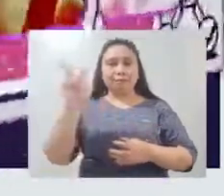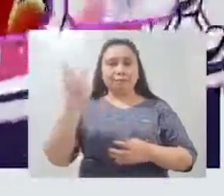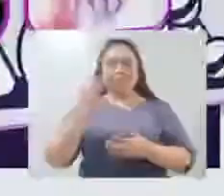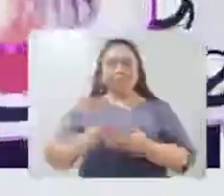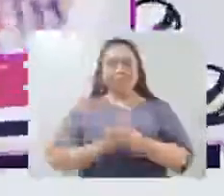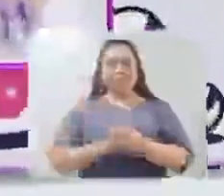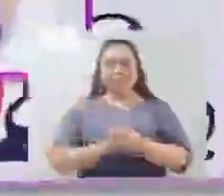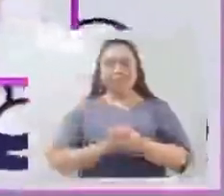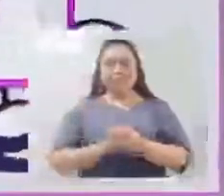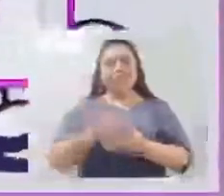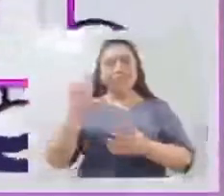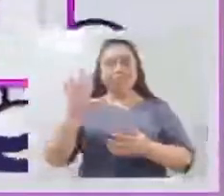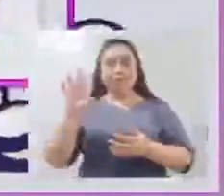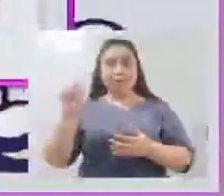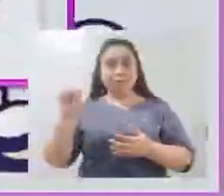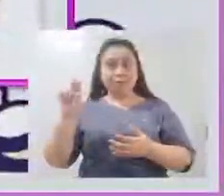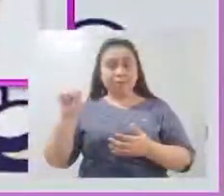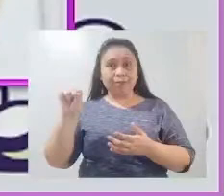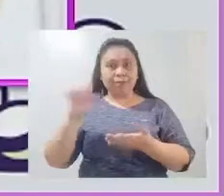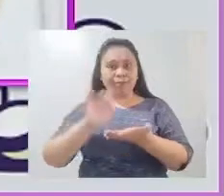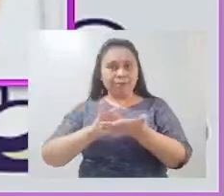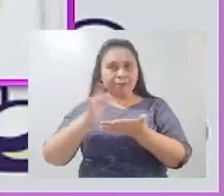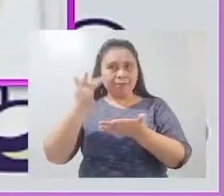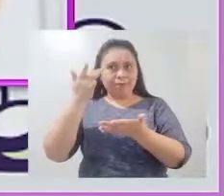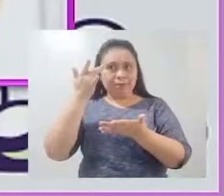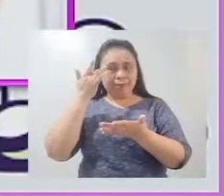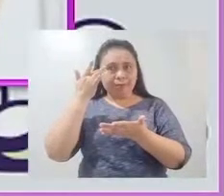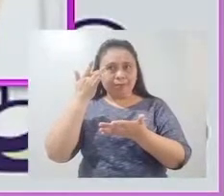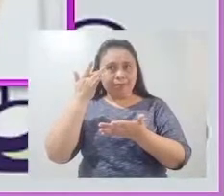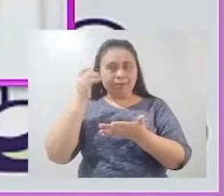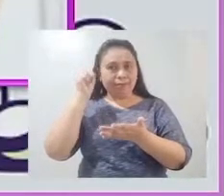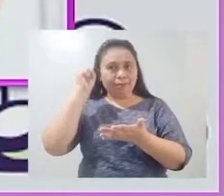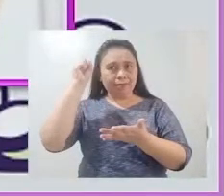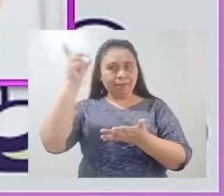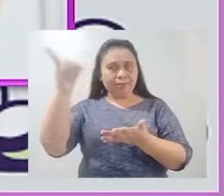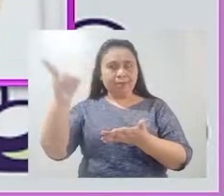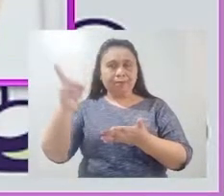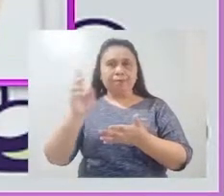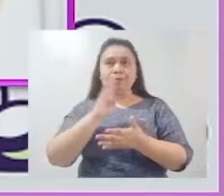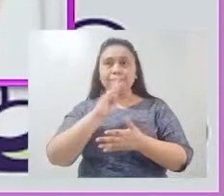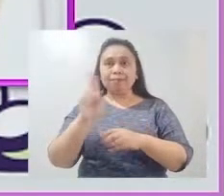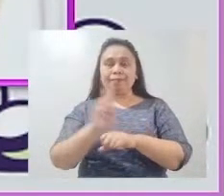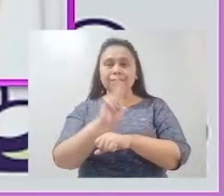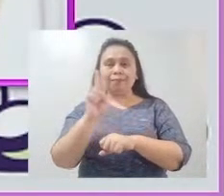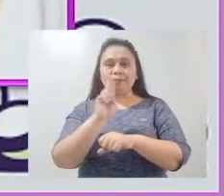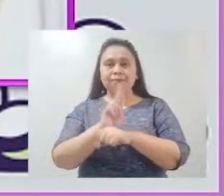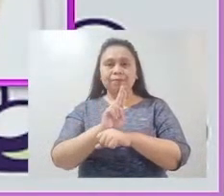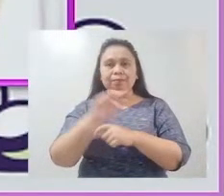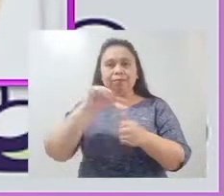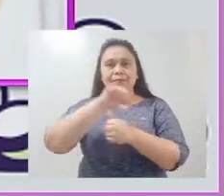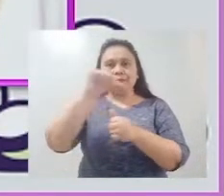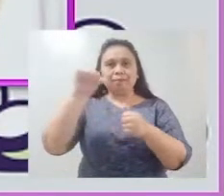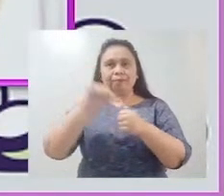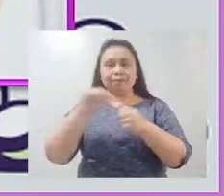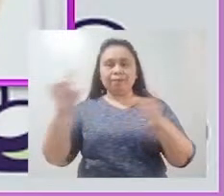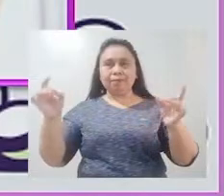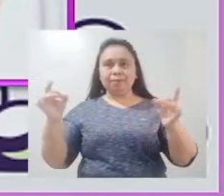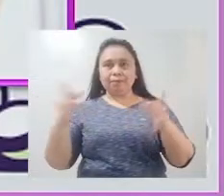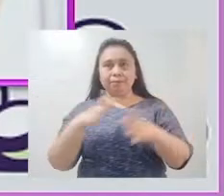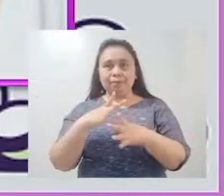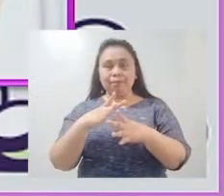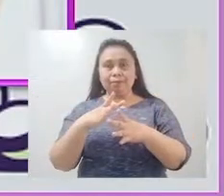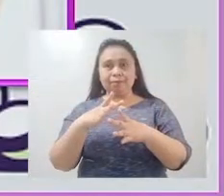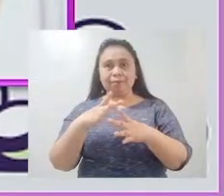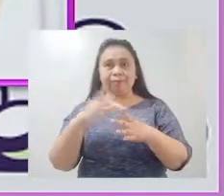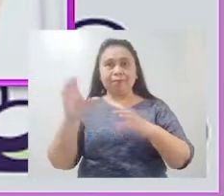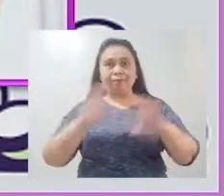Number 16, no contact lenses should be worn around hazardous chemicals even when